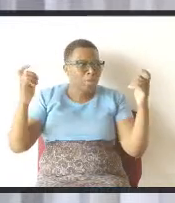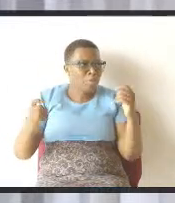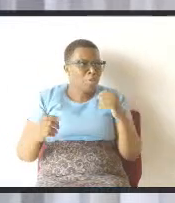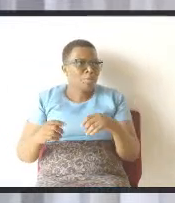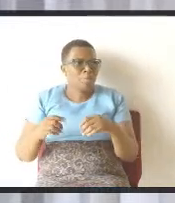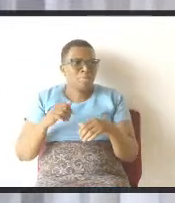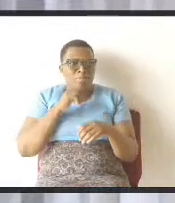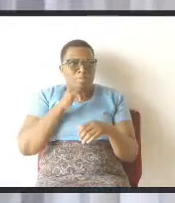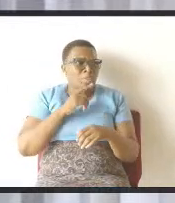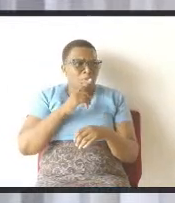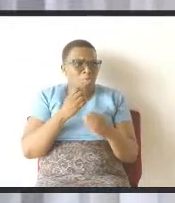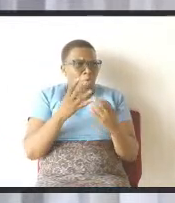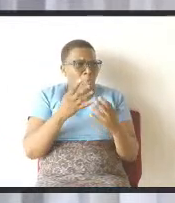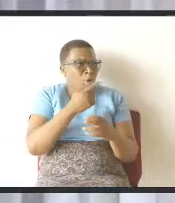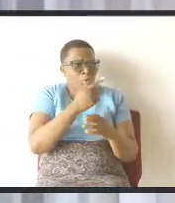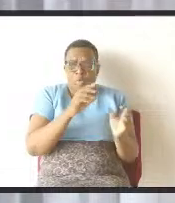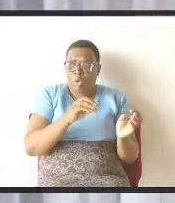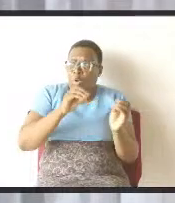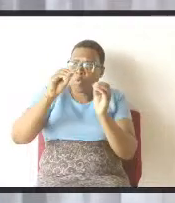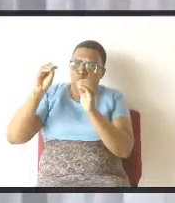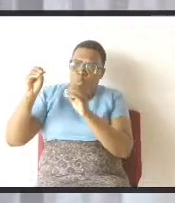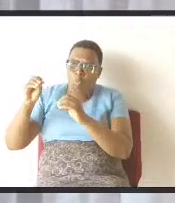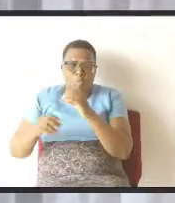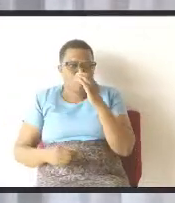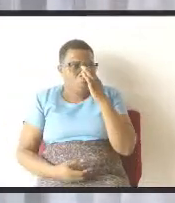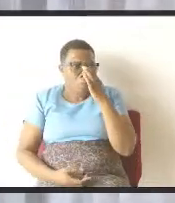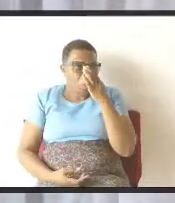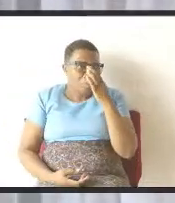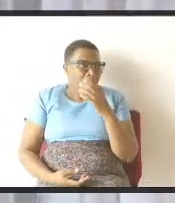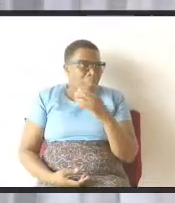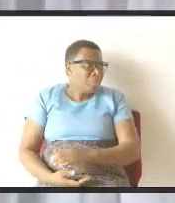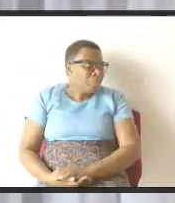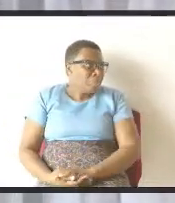go, I think this will be highly